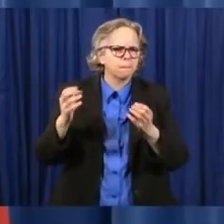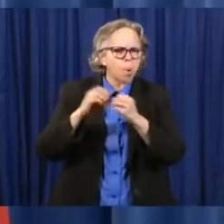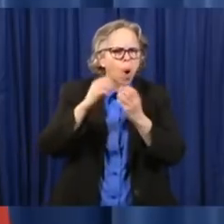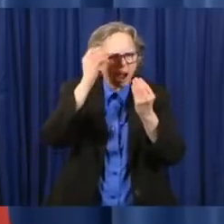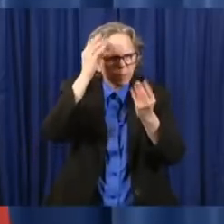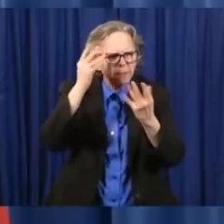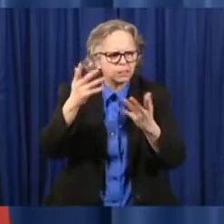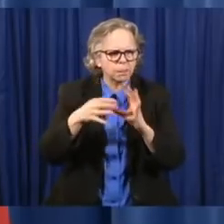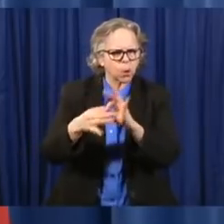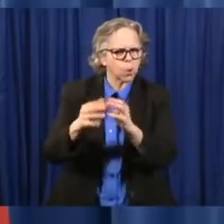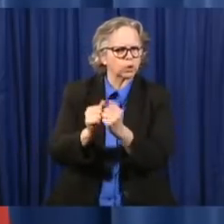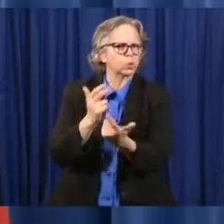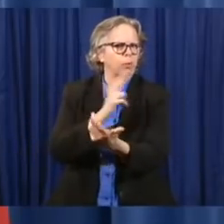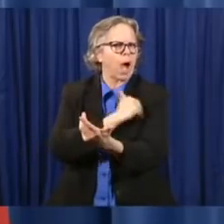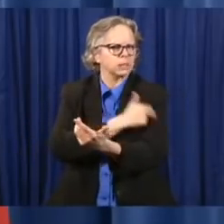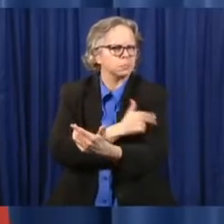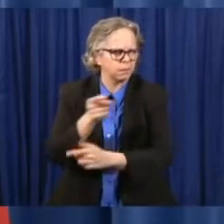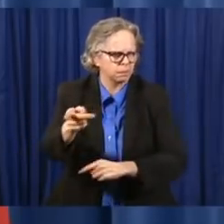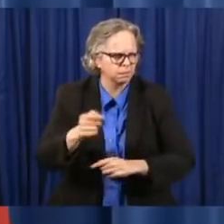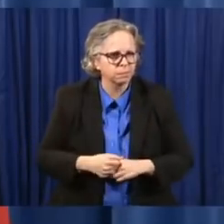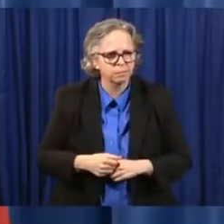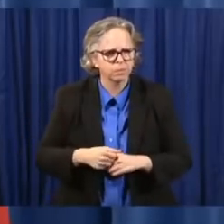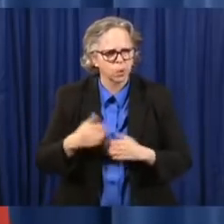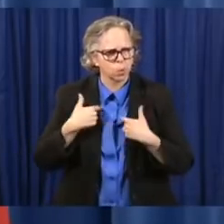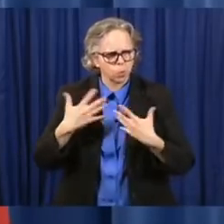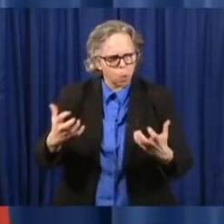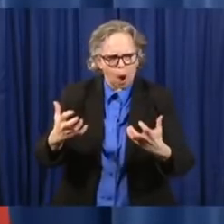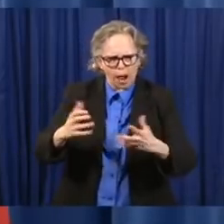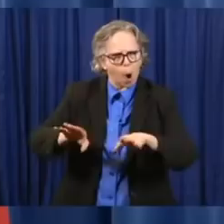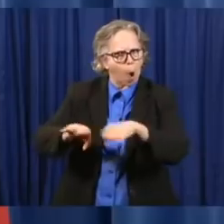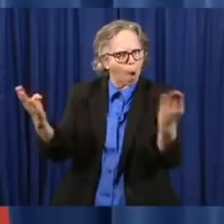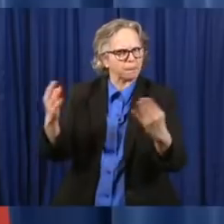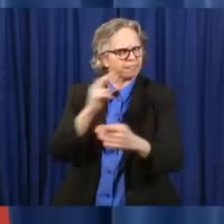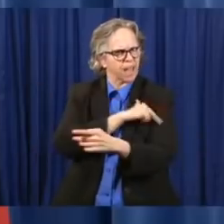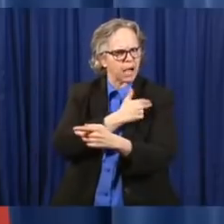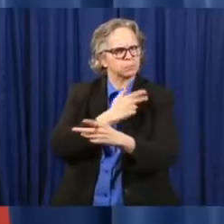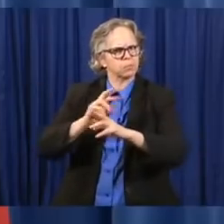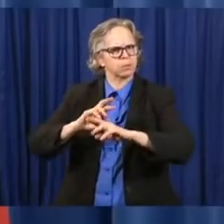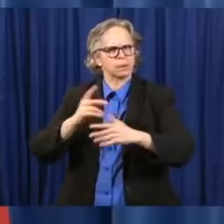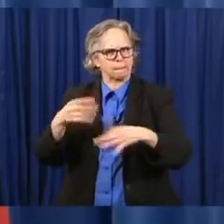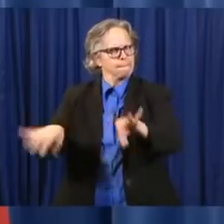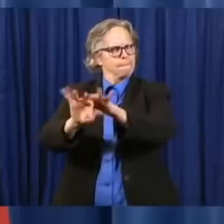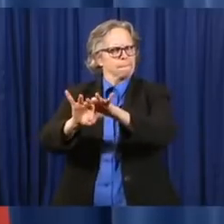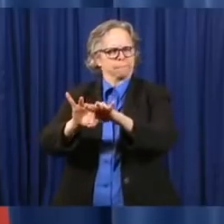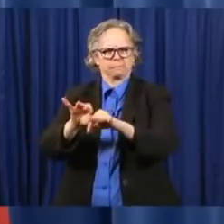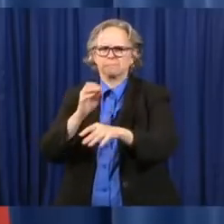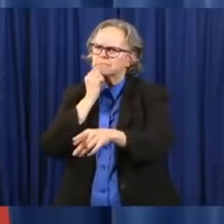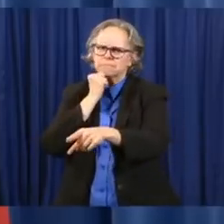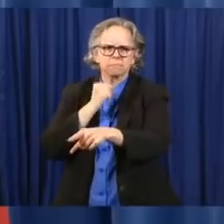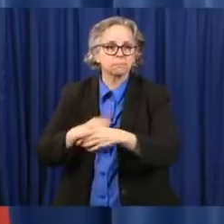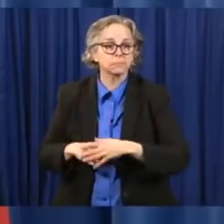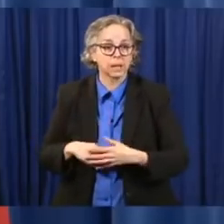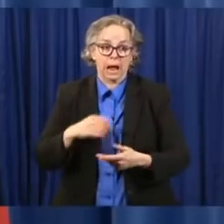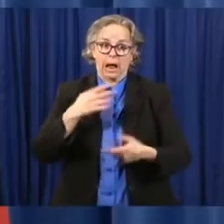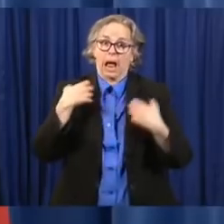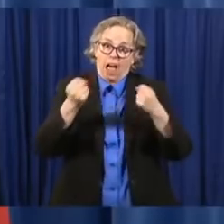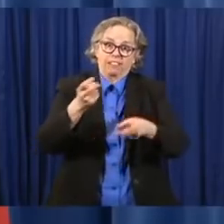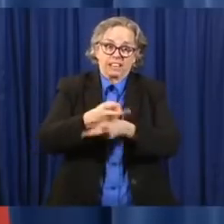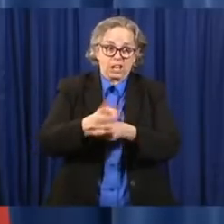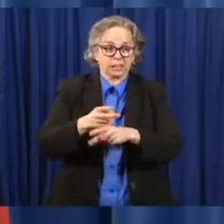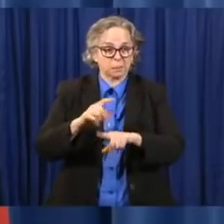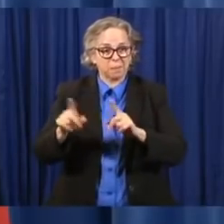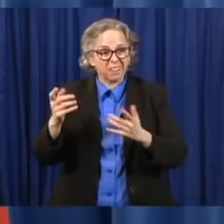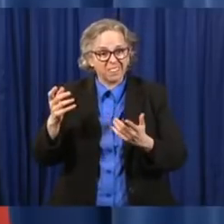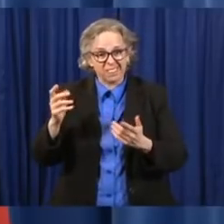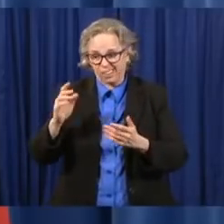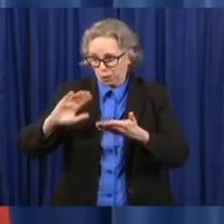on hospitals, letting them do more, move forward. They're an essential part not only of people's health care, they're an essential part of the